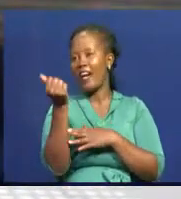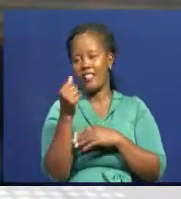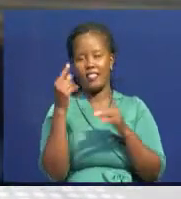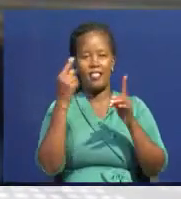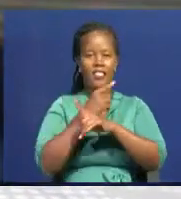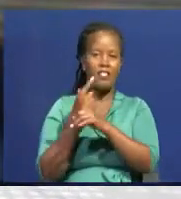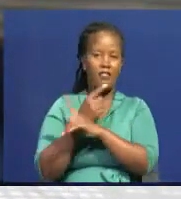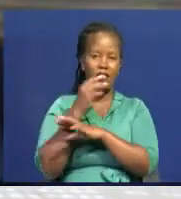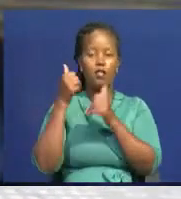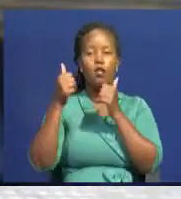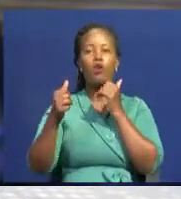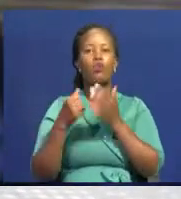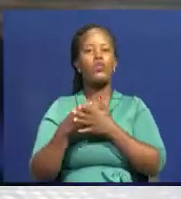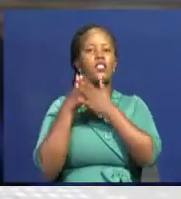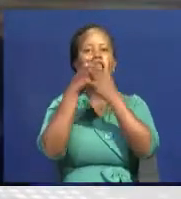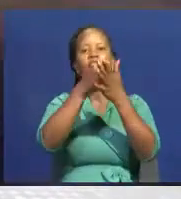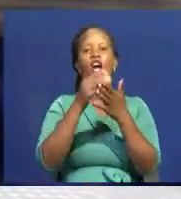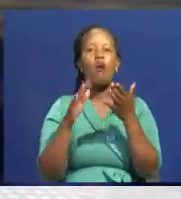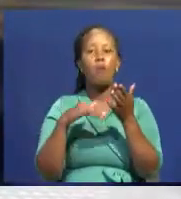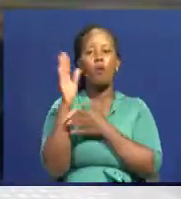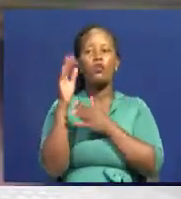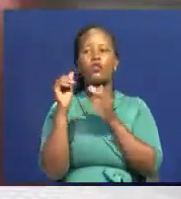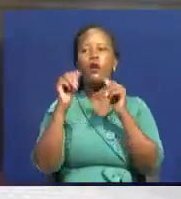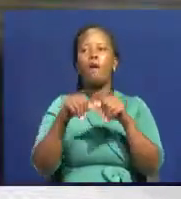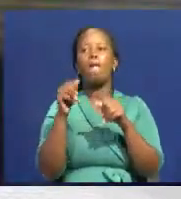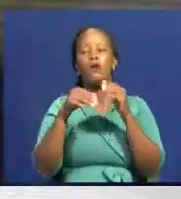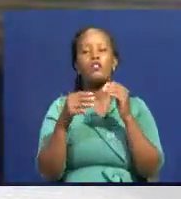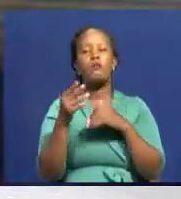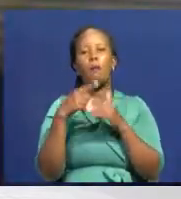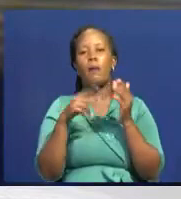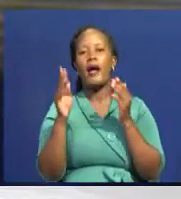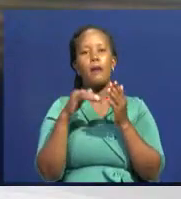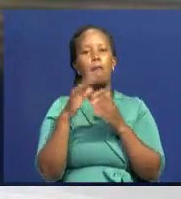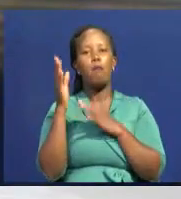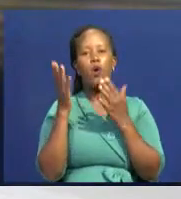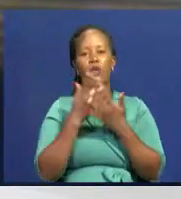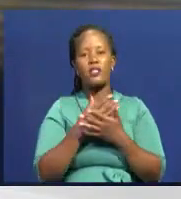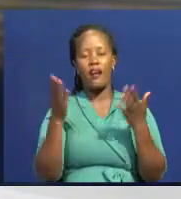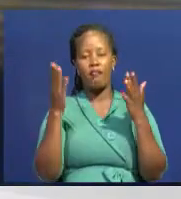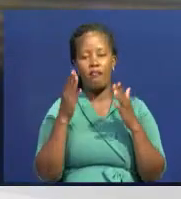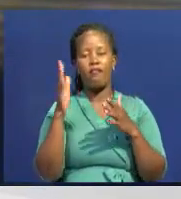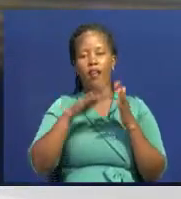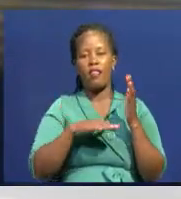goes a long way. Can buy a whole bunch more stuff than